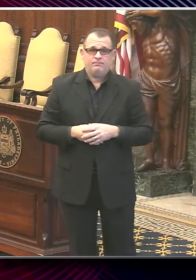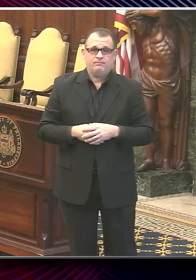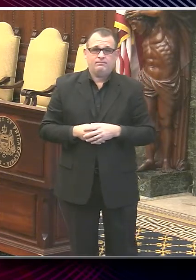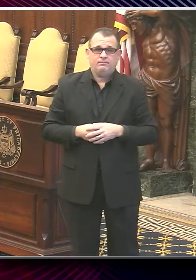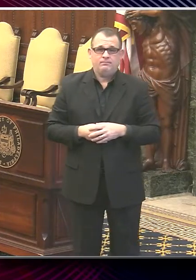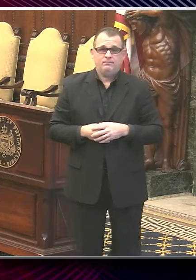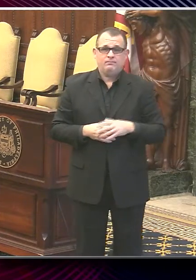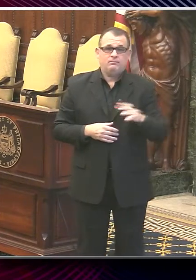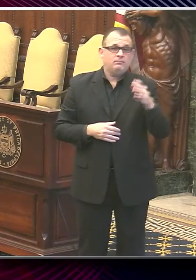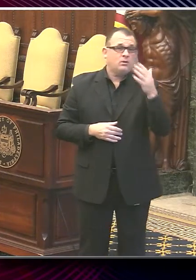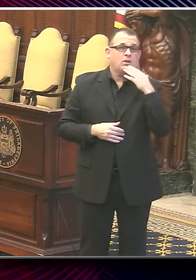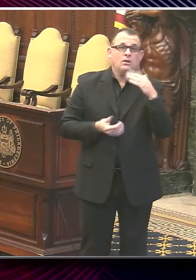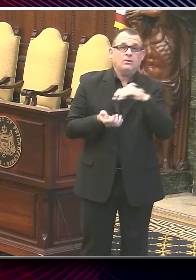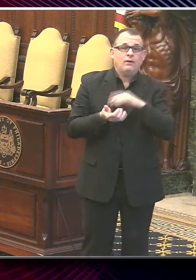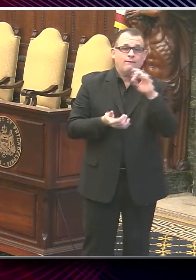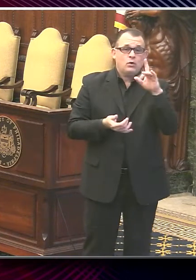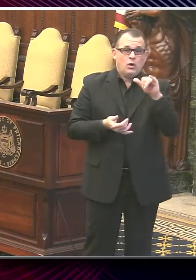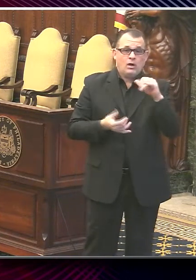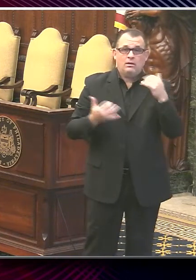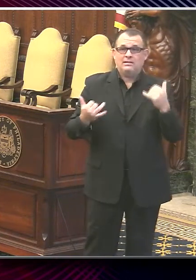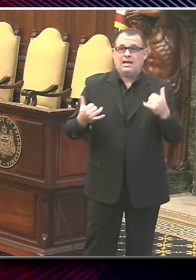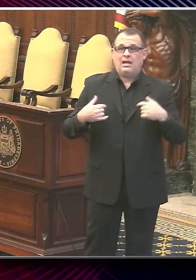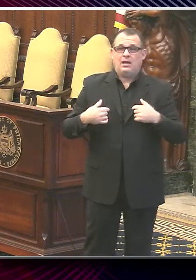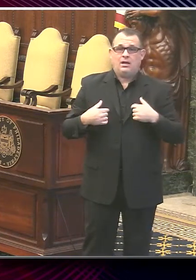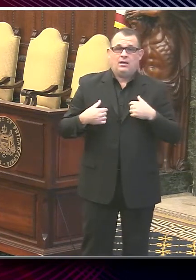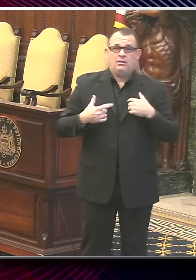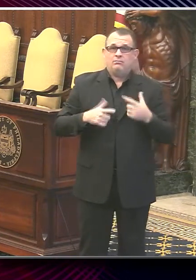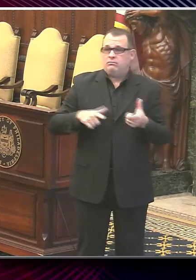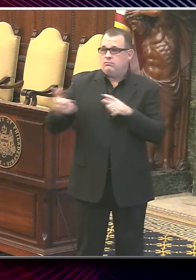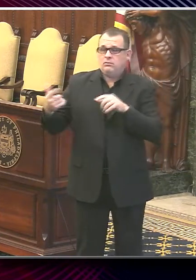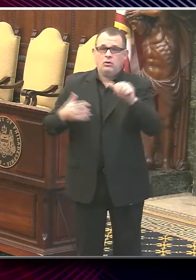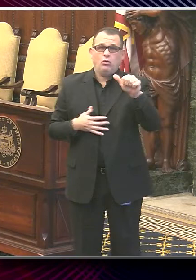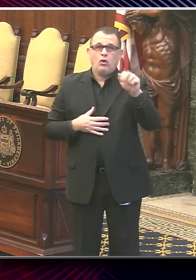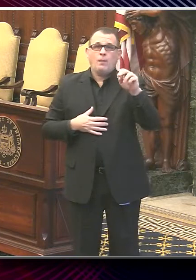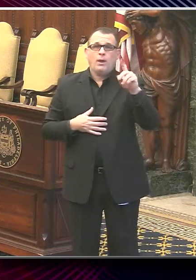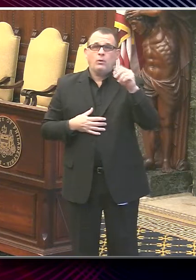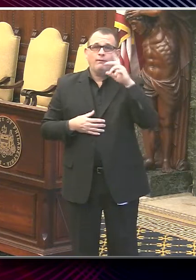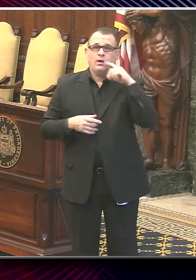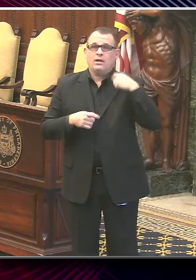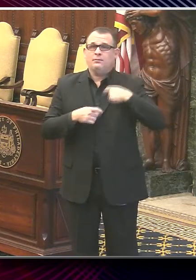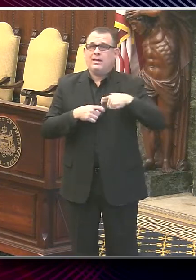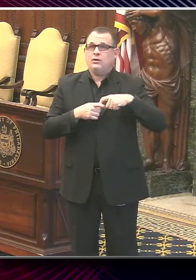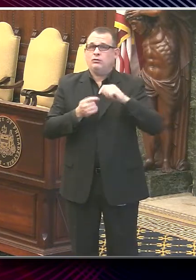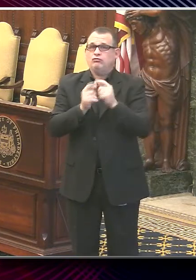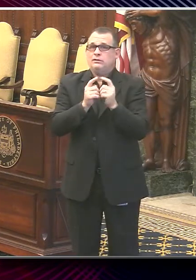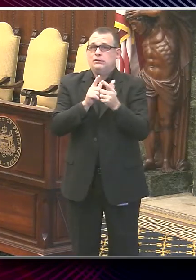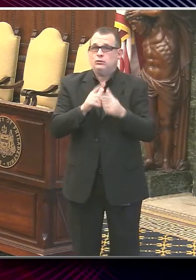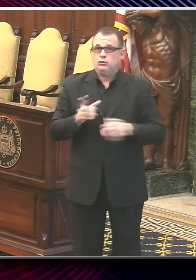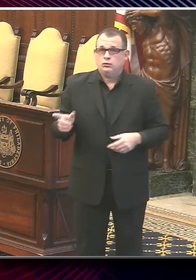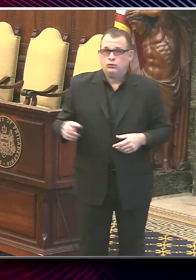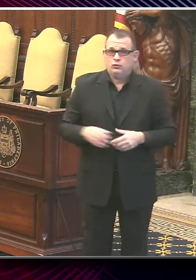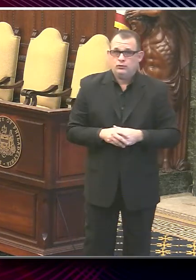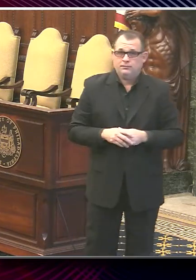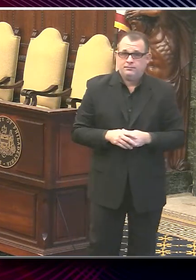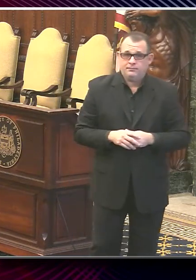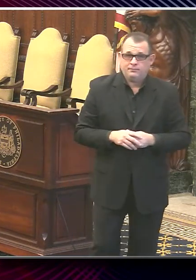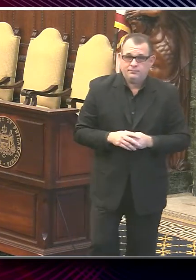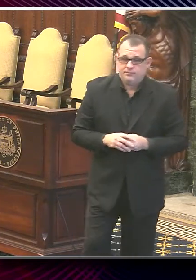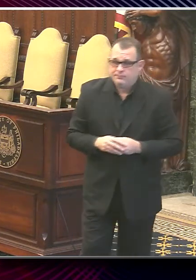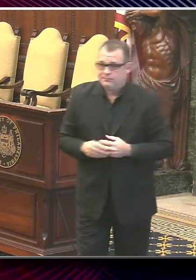Thank you, Dr. Farley. Now let's go to Armando for the Spanish language translations of the mayor's and Dr. Farley's